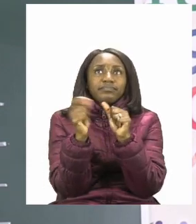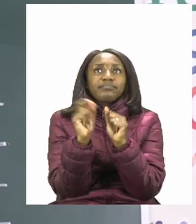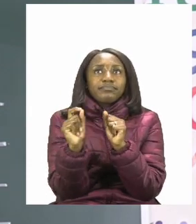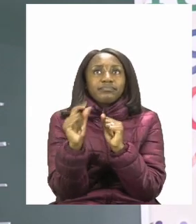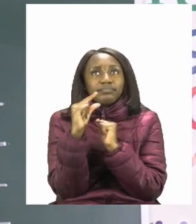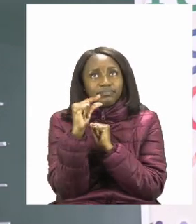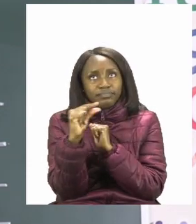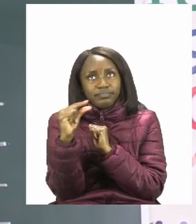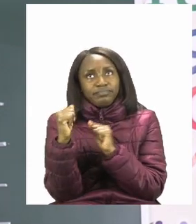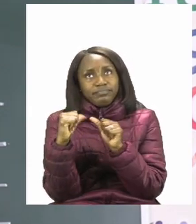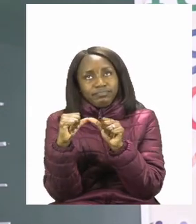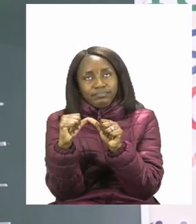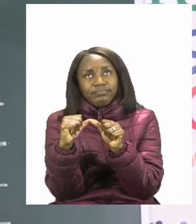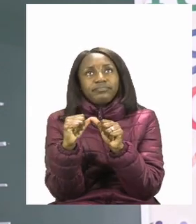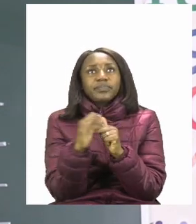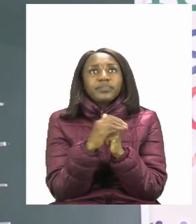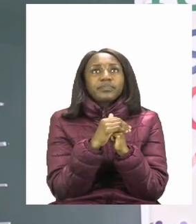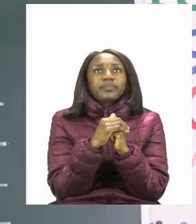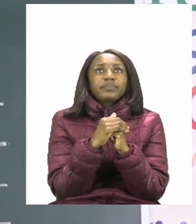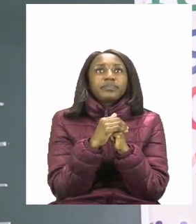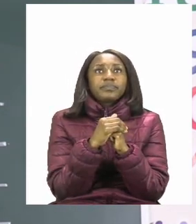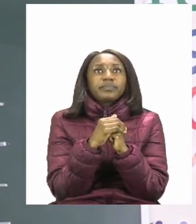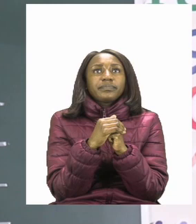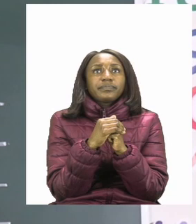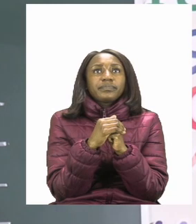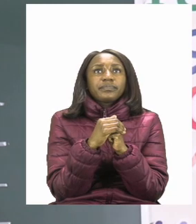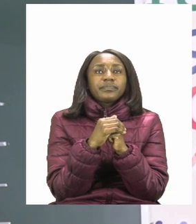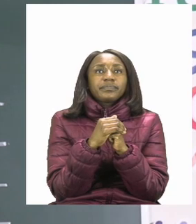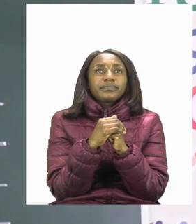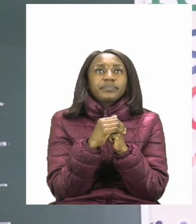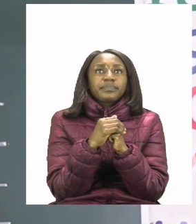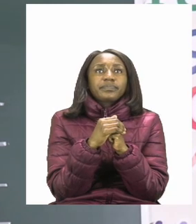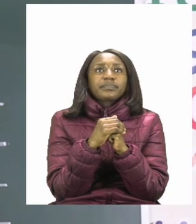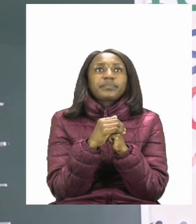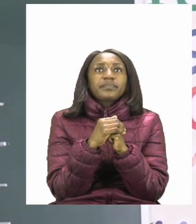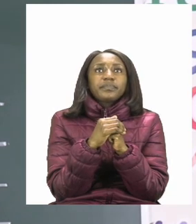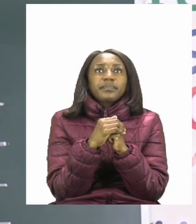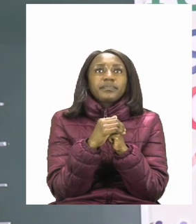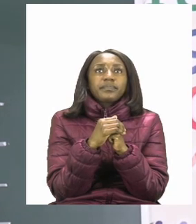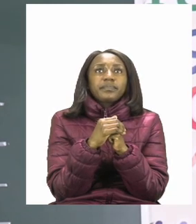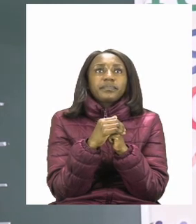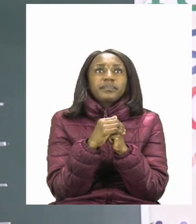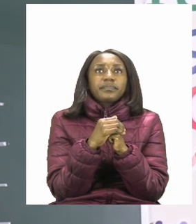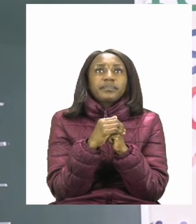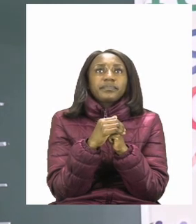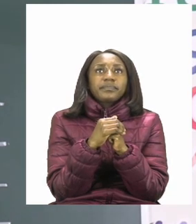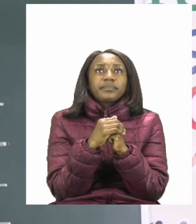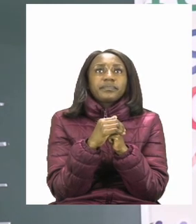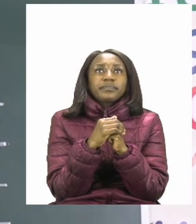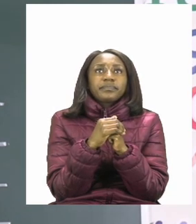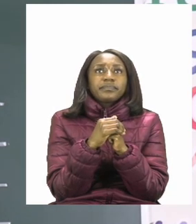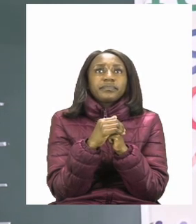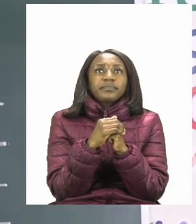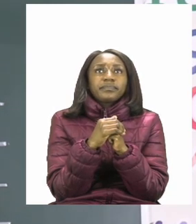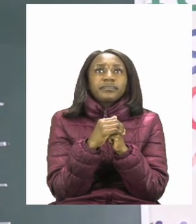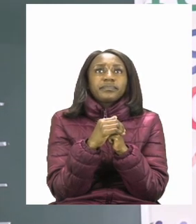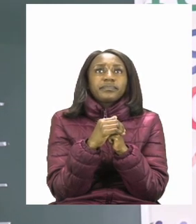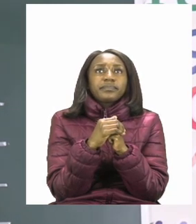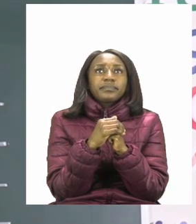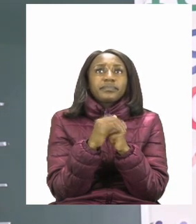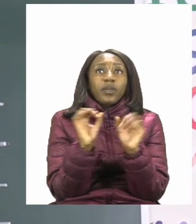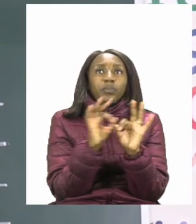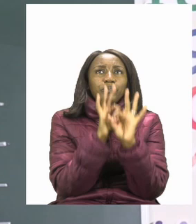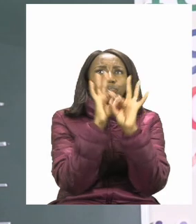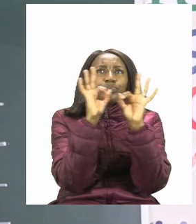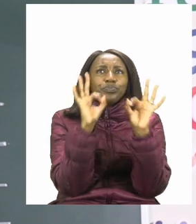word after your fingers. Mother had a beautiful. Remember, the word beautiful